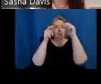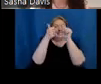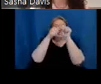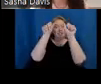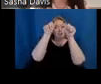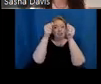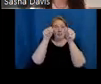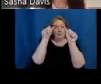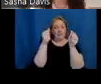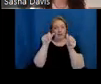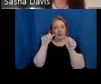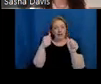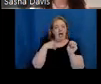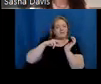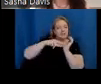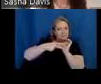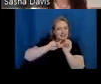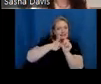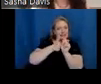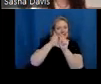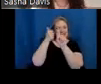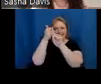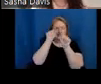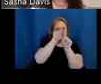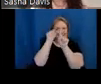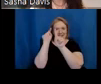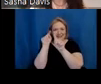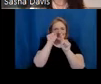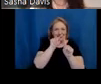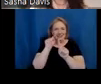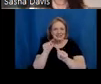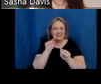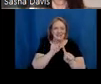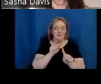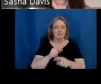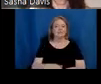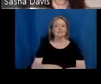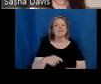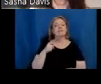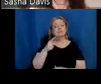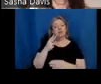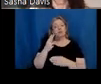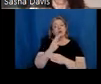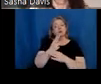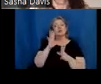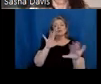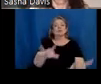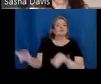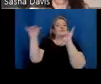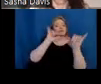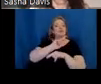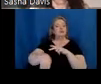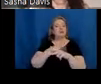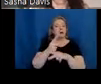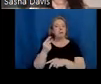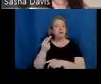sculpture has a specific meaning. So although Gross frequently used universal themes in his work,